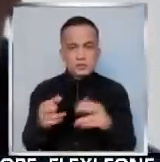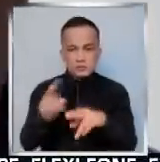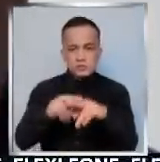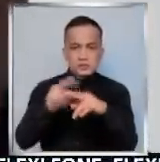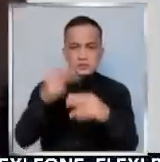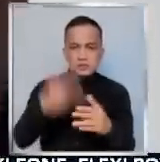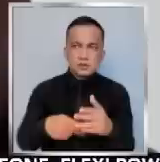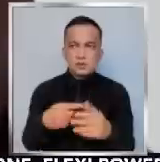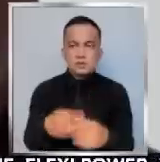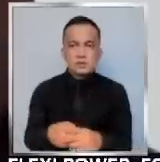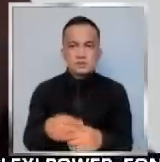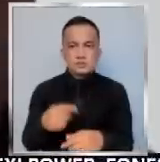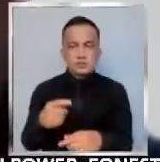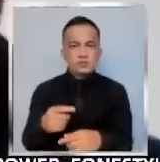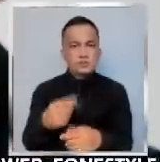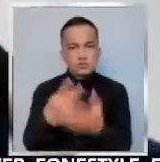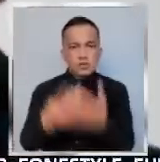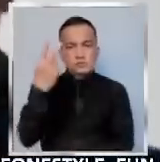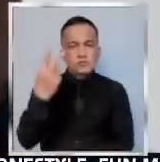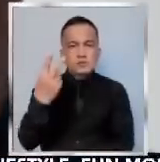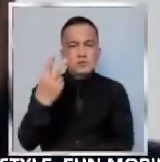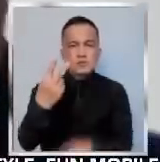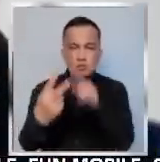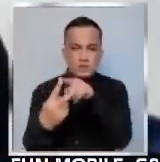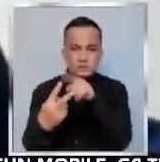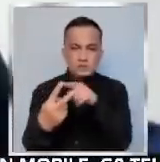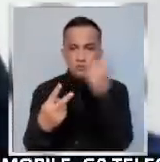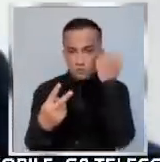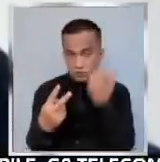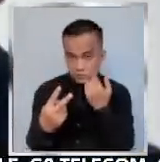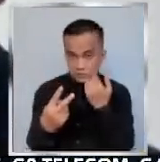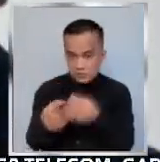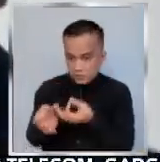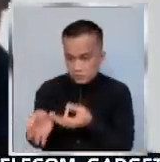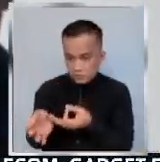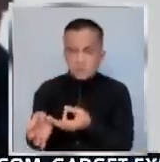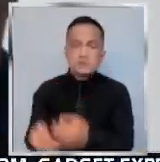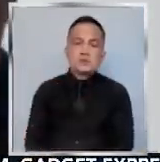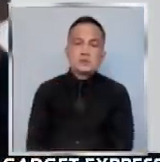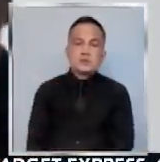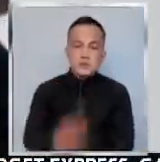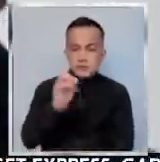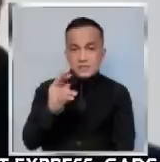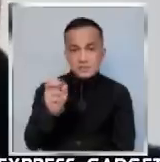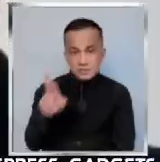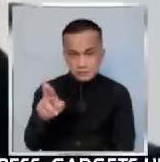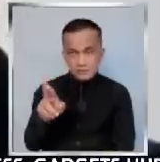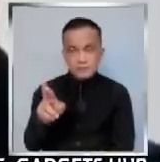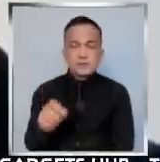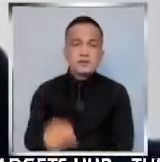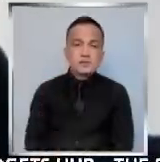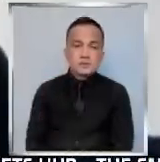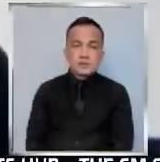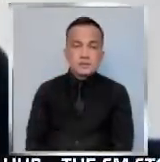these twin factors of one, inadequate fertilizer application, taking the bad time,